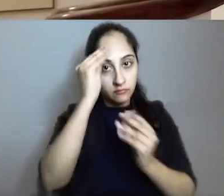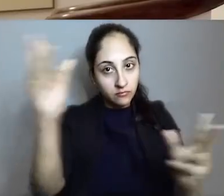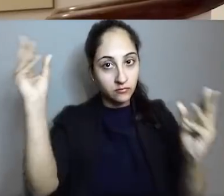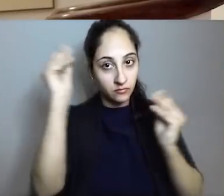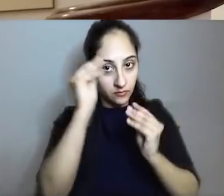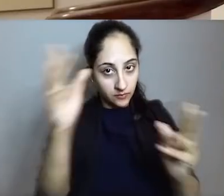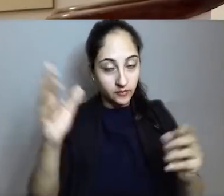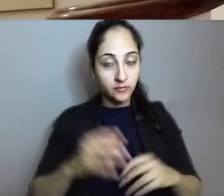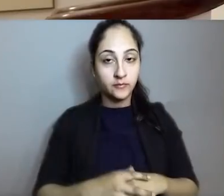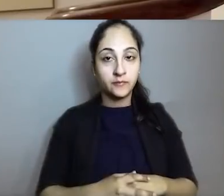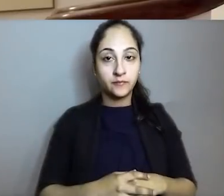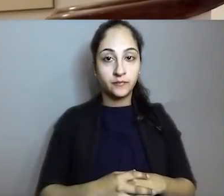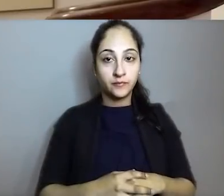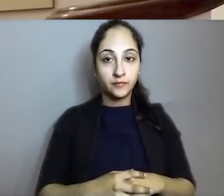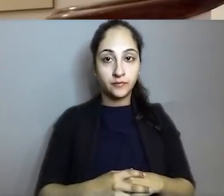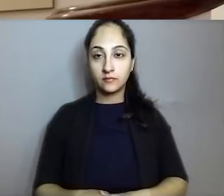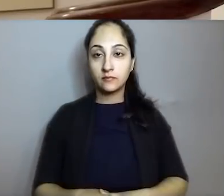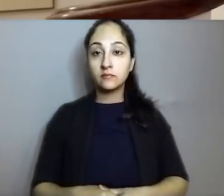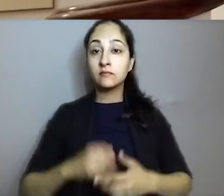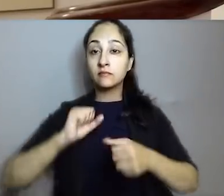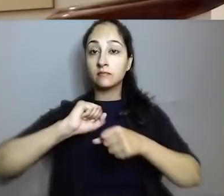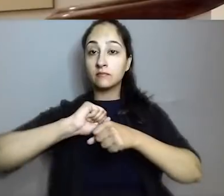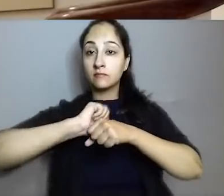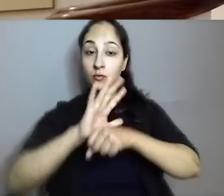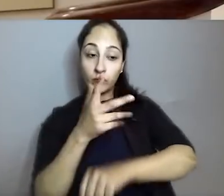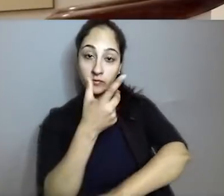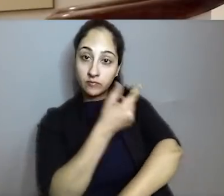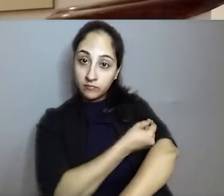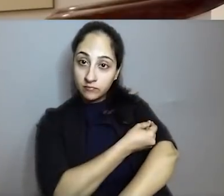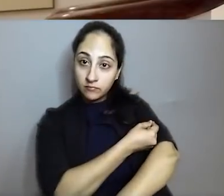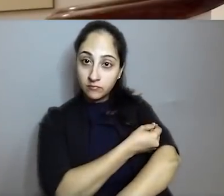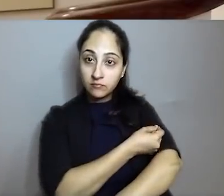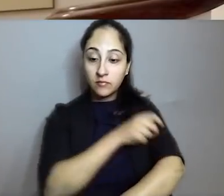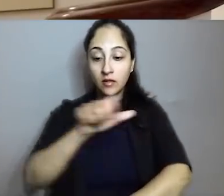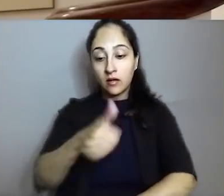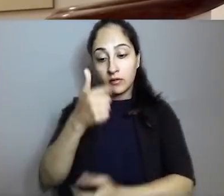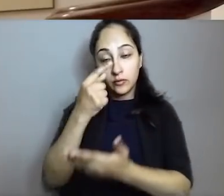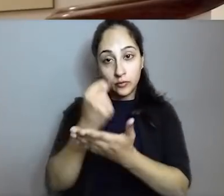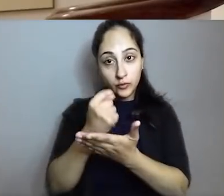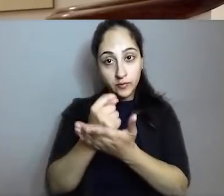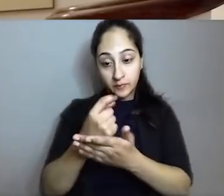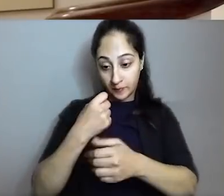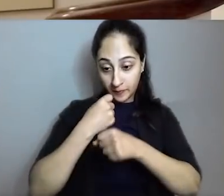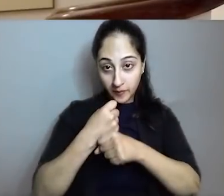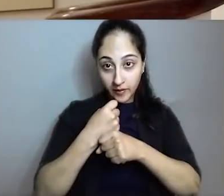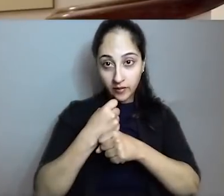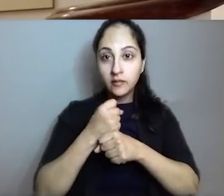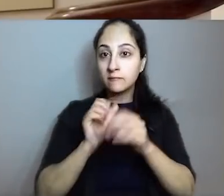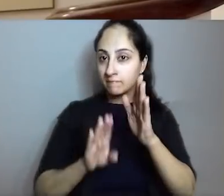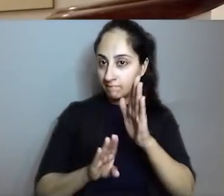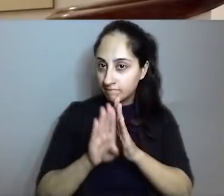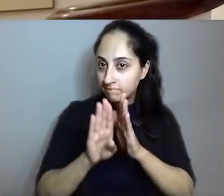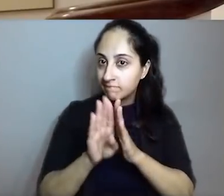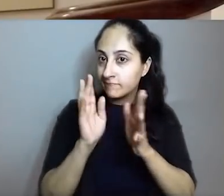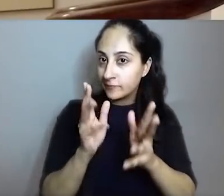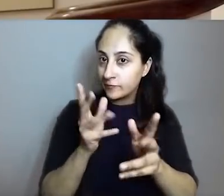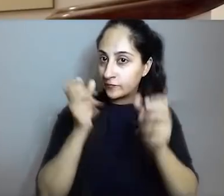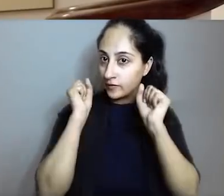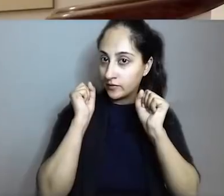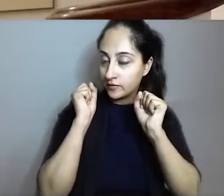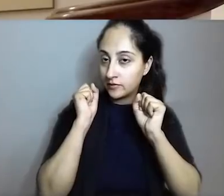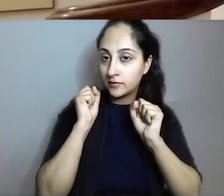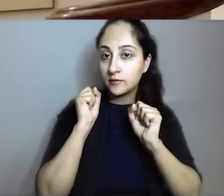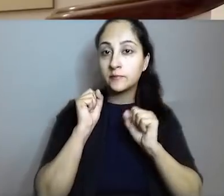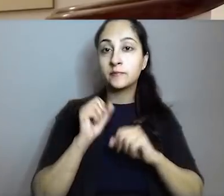on producing vaccines and other forms of therapies is advancing at a rapid pace, and inshallah, over